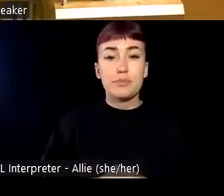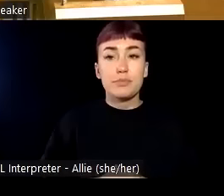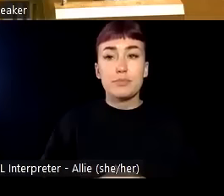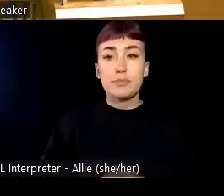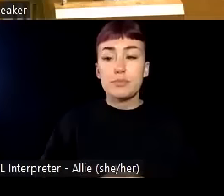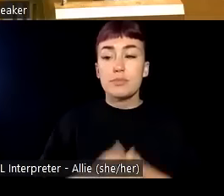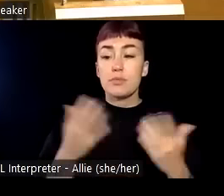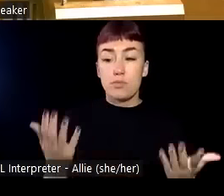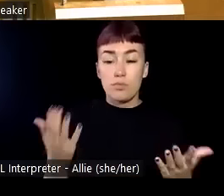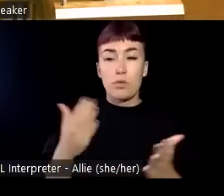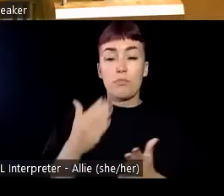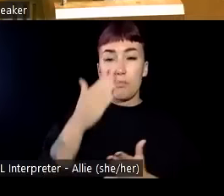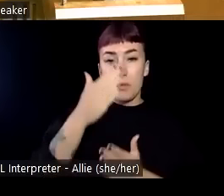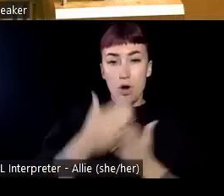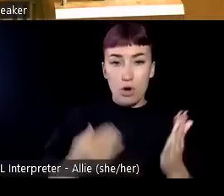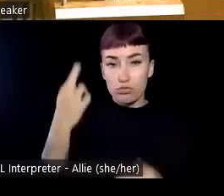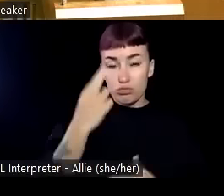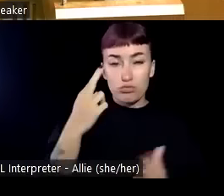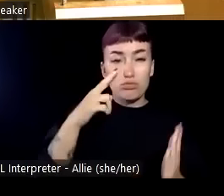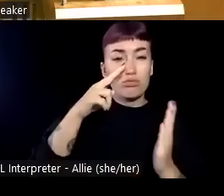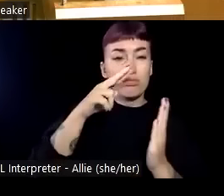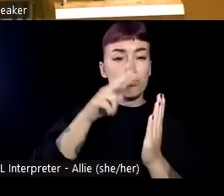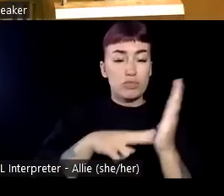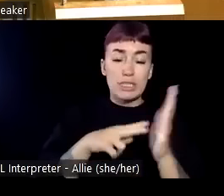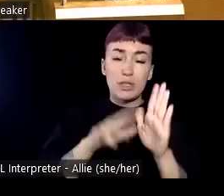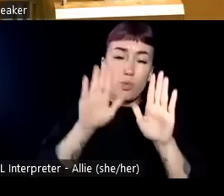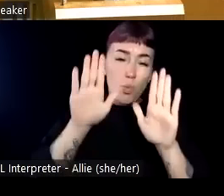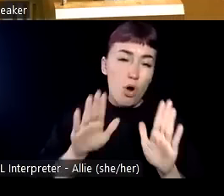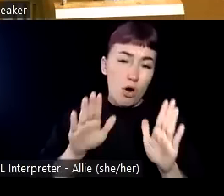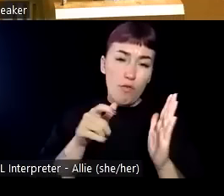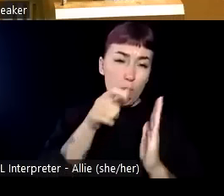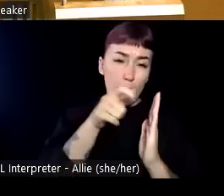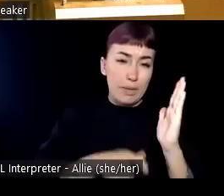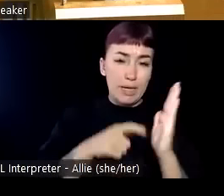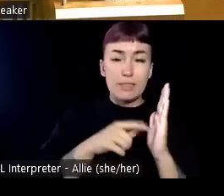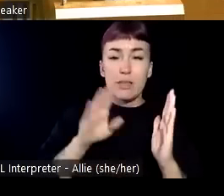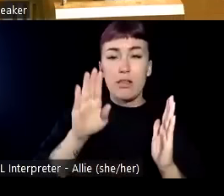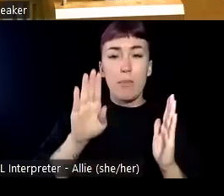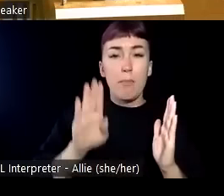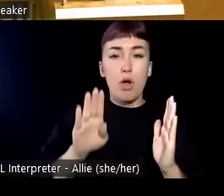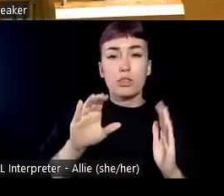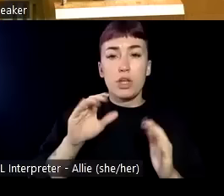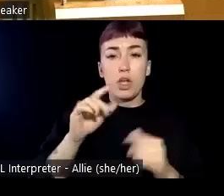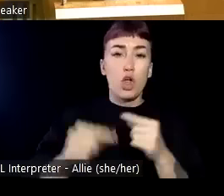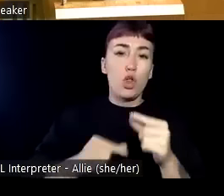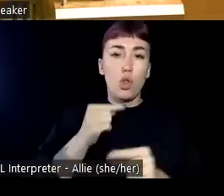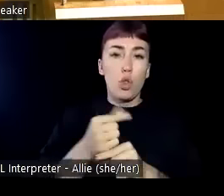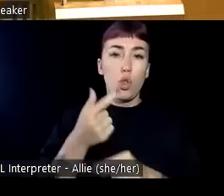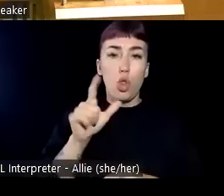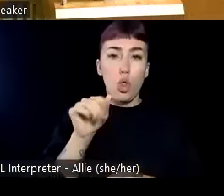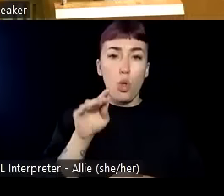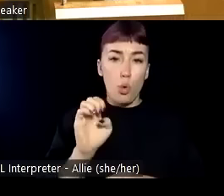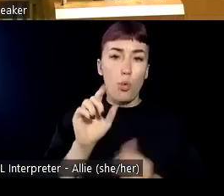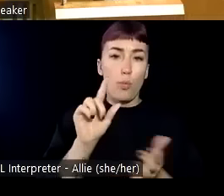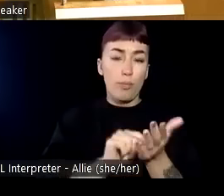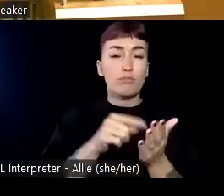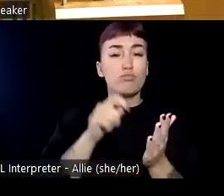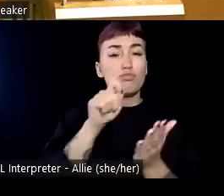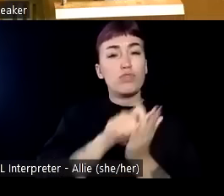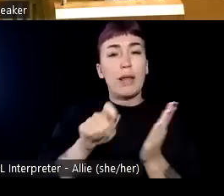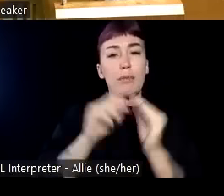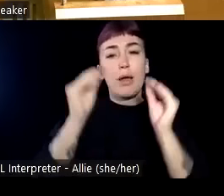Well, part of it was reading an absolutely wonderful piece that was in the Boston Globe, written by a professor at the